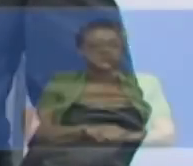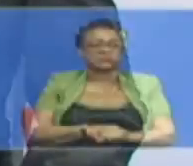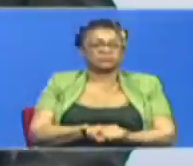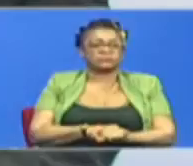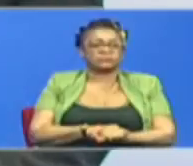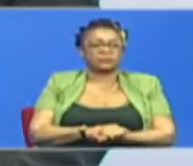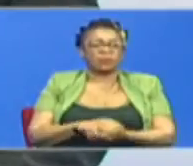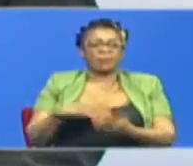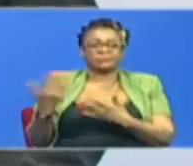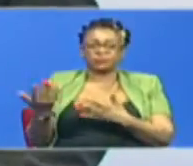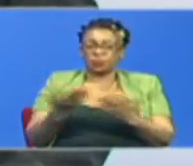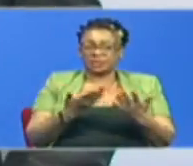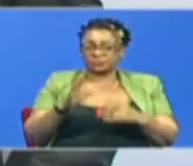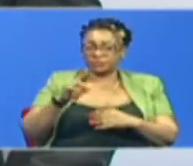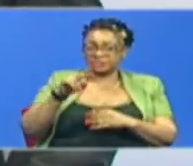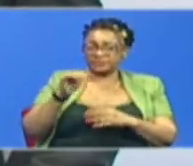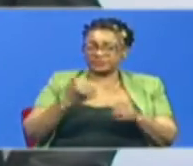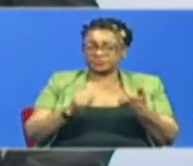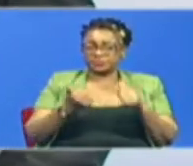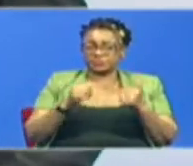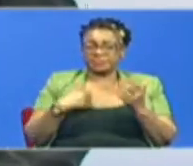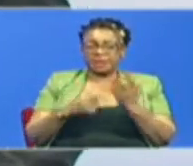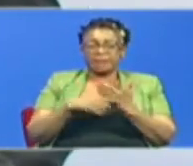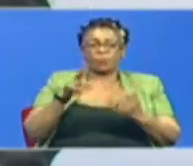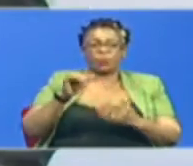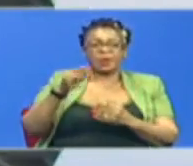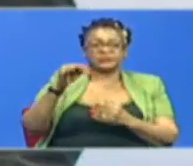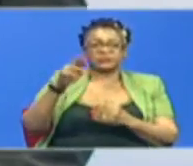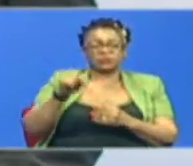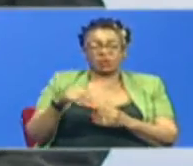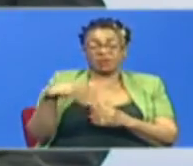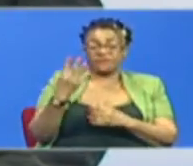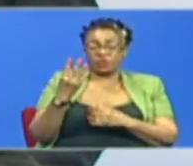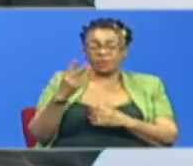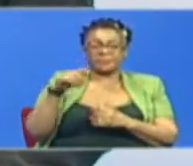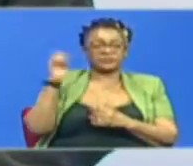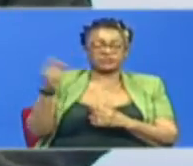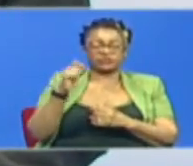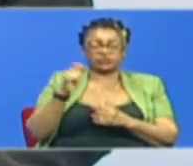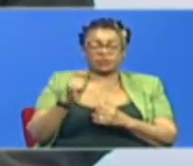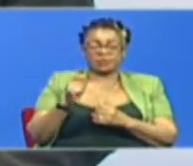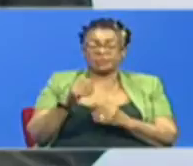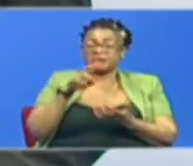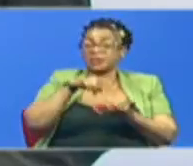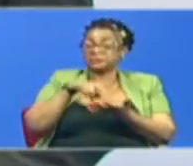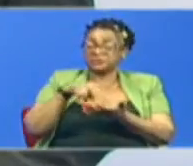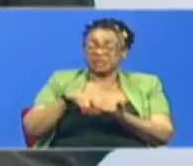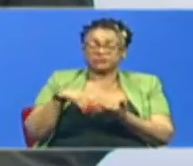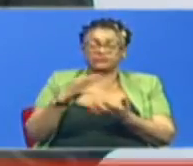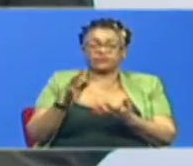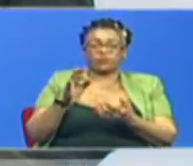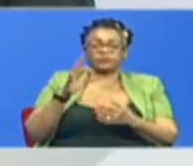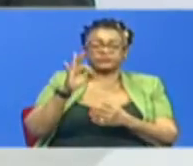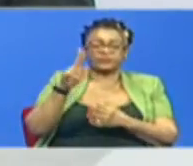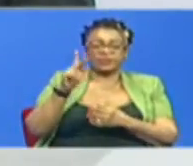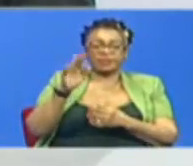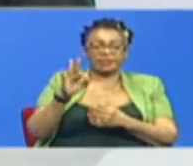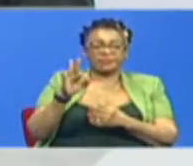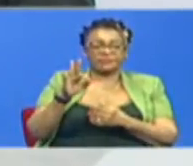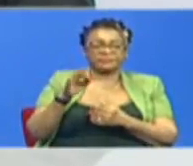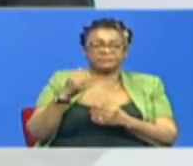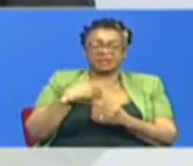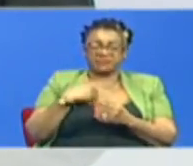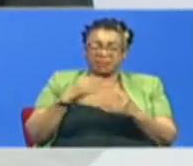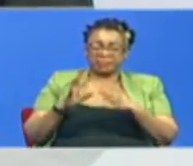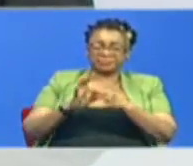Welcome to NTV Sport. I'm Watson Karuma. Now, four presidential aspirants in the forthcoming Football Kenya Federation polls are mulling an alliance which they